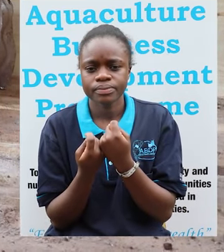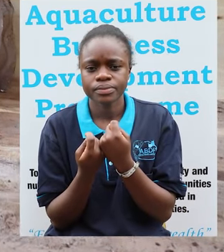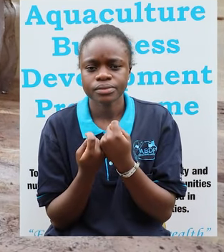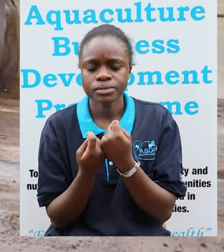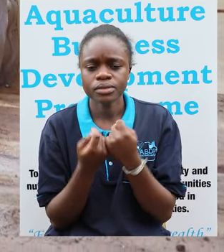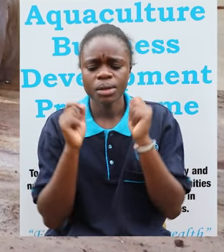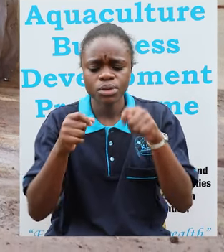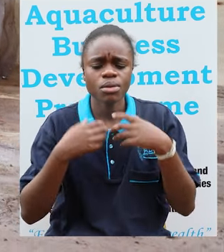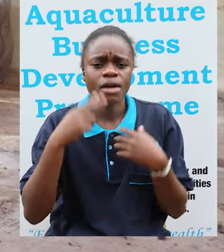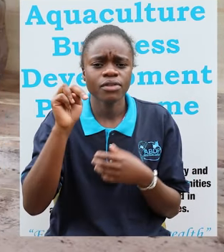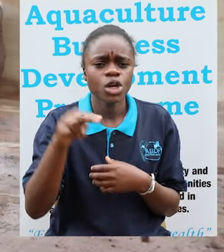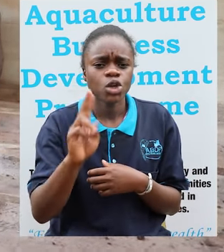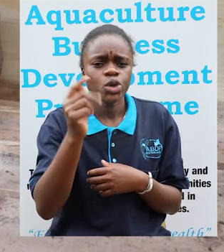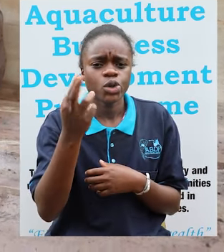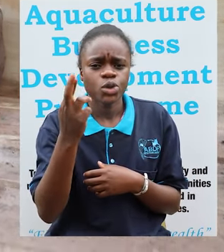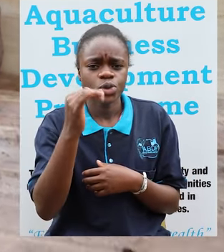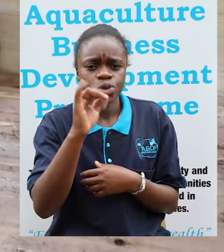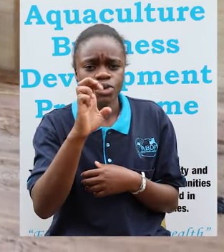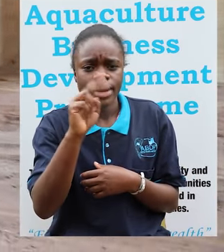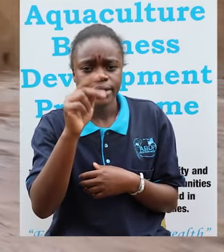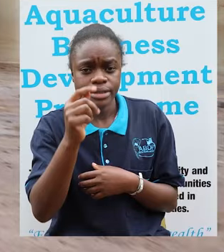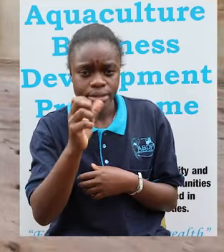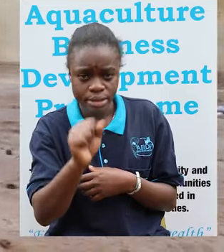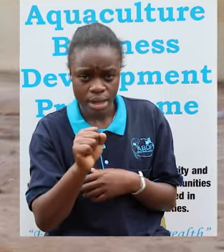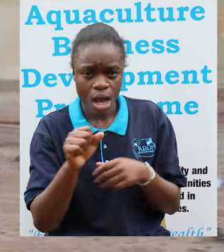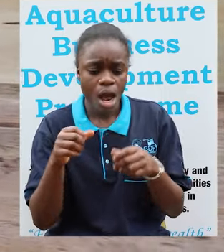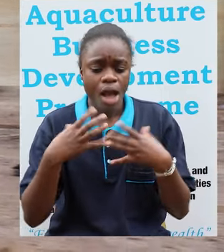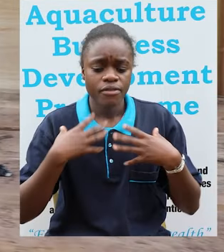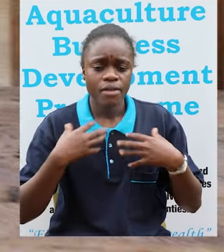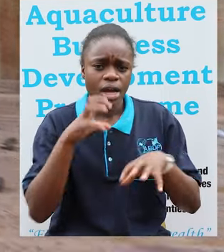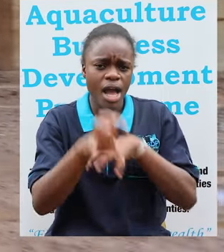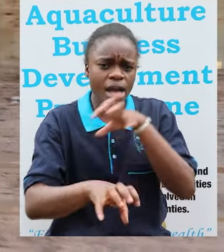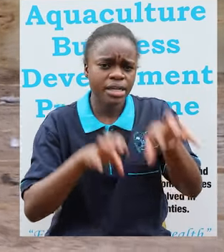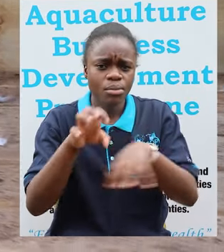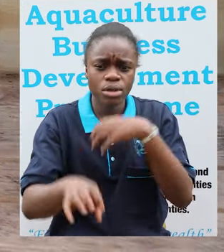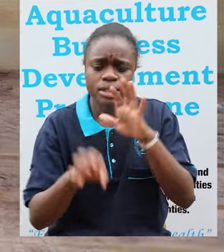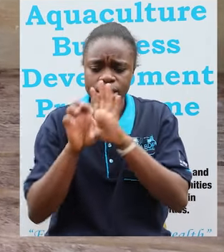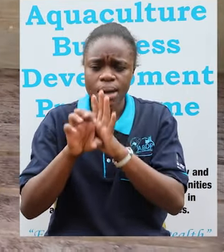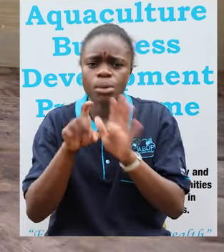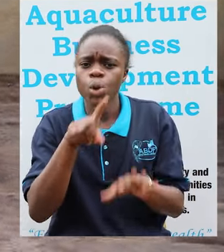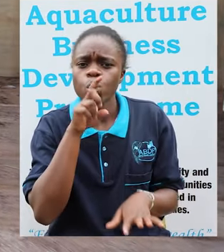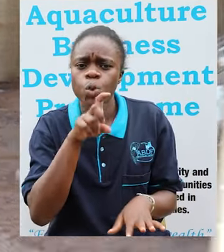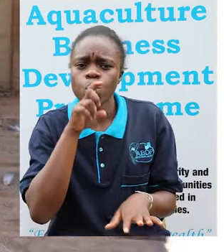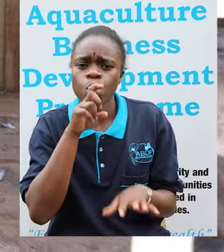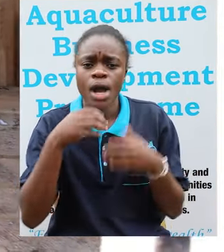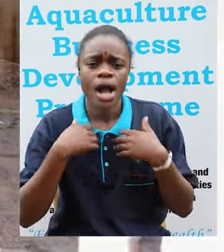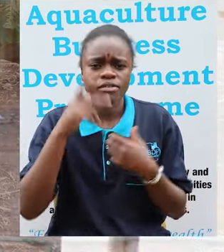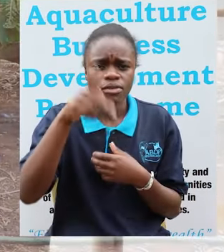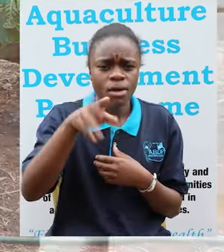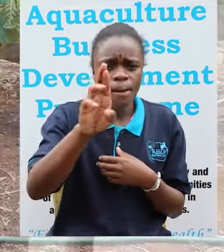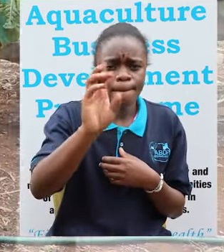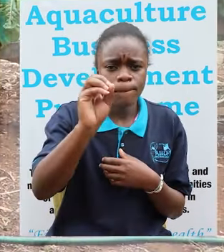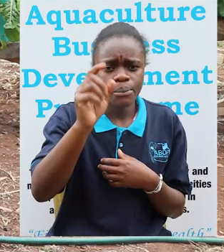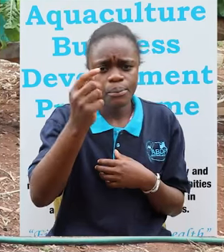and nutrients. The animals will provide the required protein. And the fish will also provide the